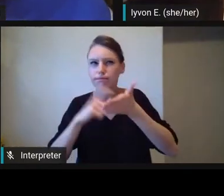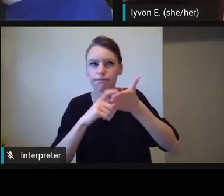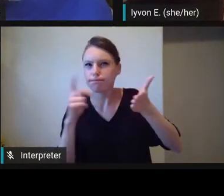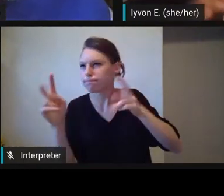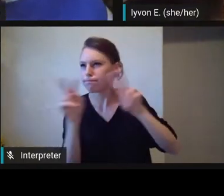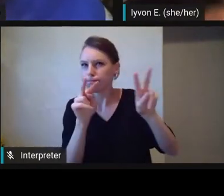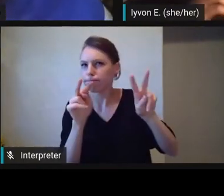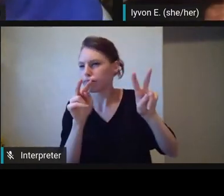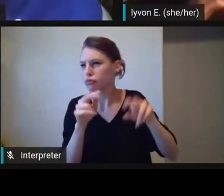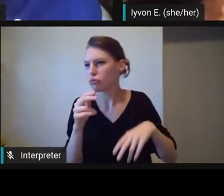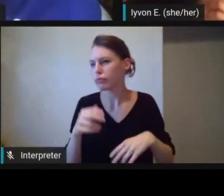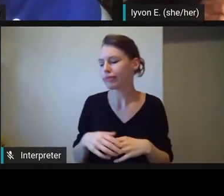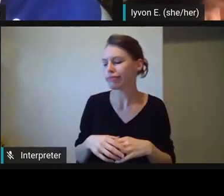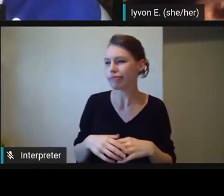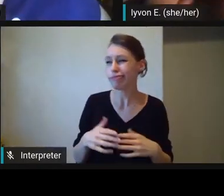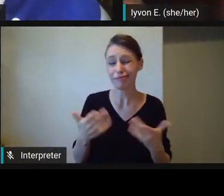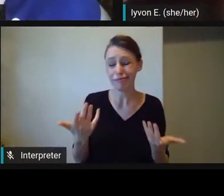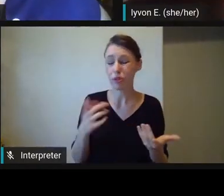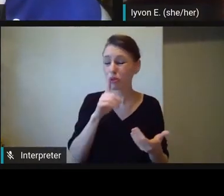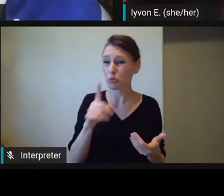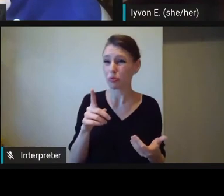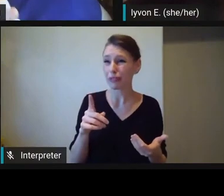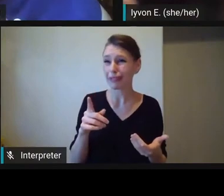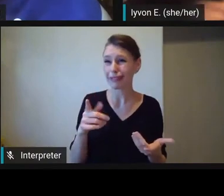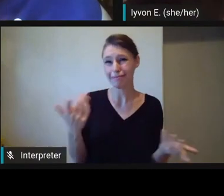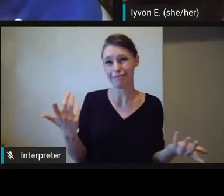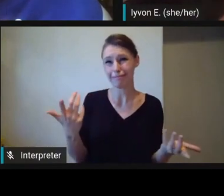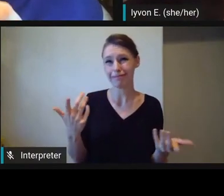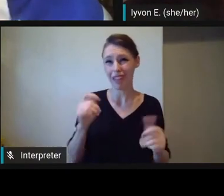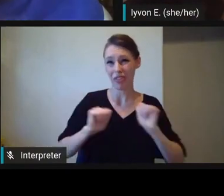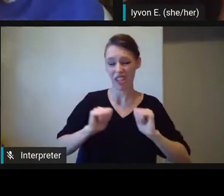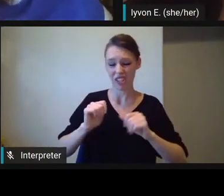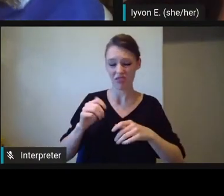being a dramaturg that isn't rested upon dead old white men.